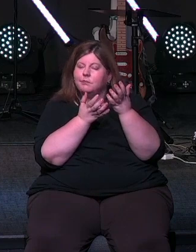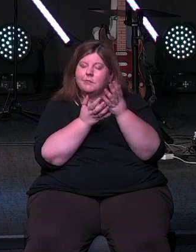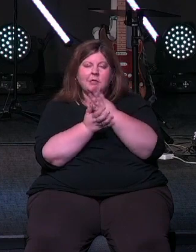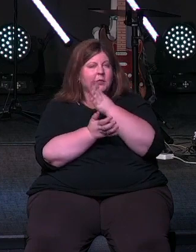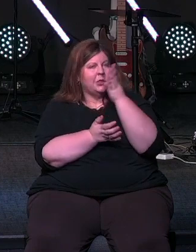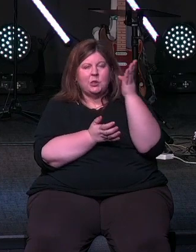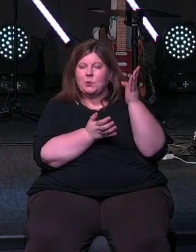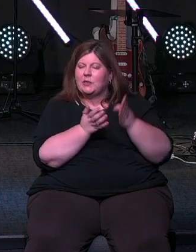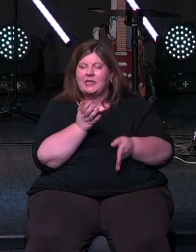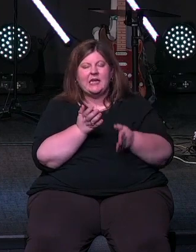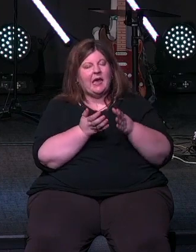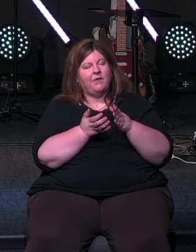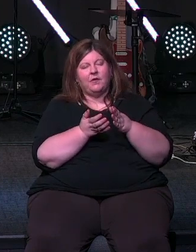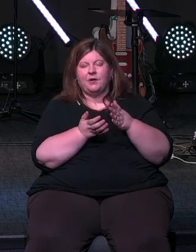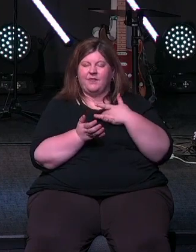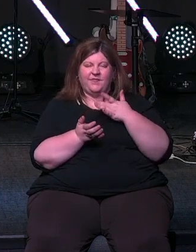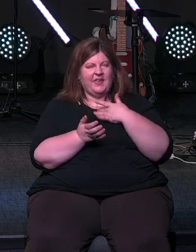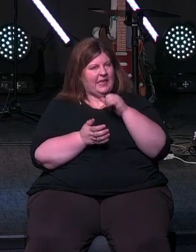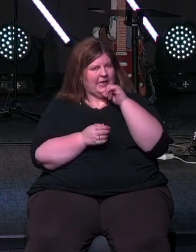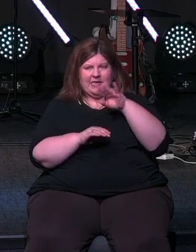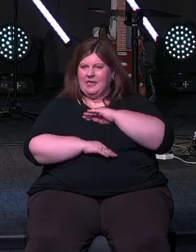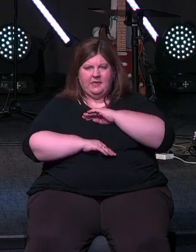unsatisfied.